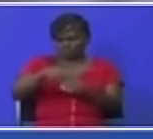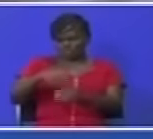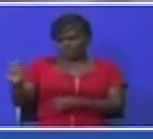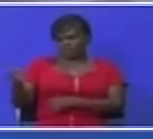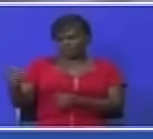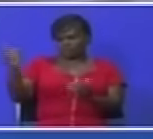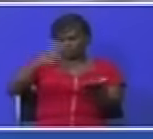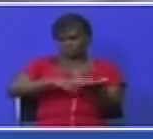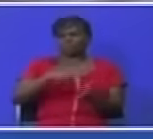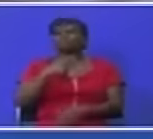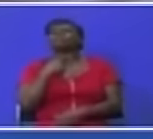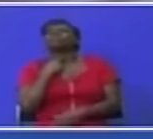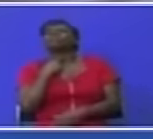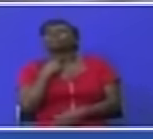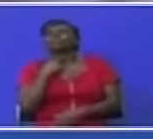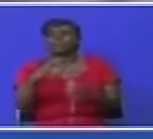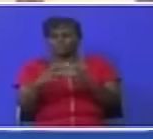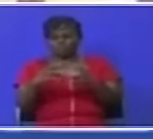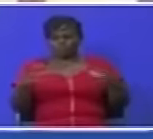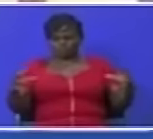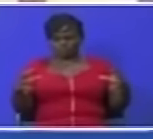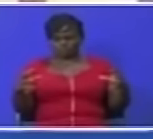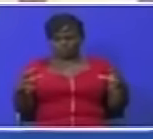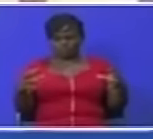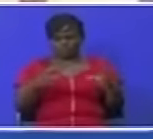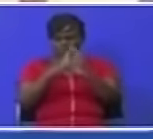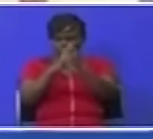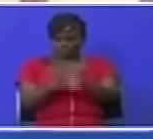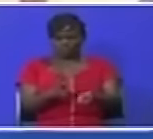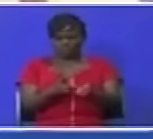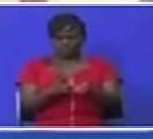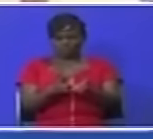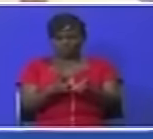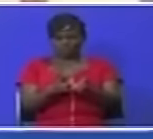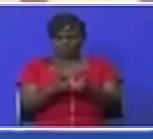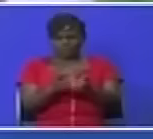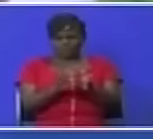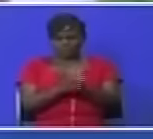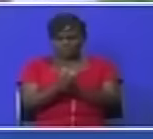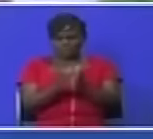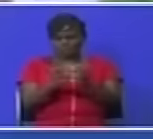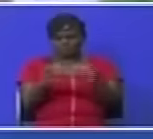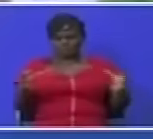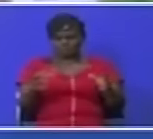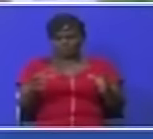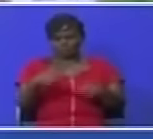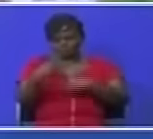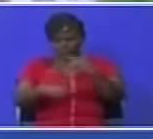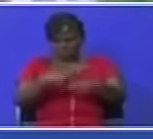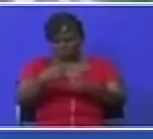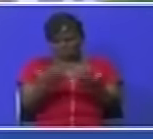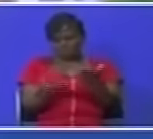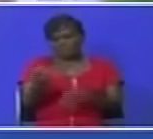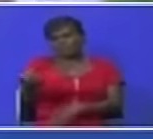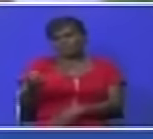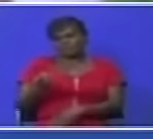registered stagnated growth, with satellite towns reporting sporadic growth. Growth in satellite towns is projected to continue as